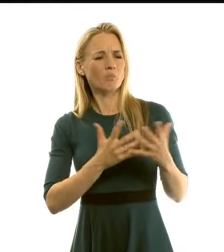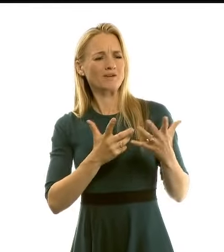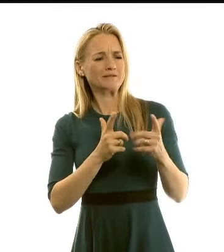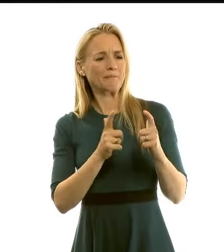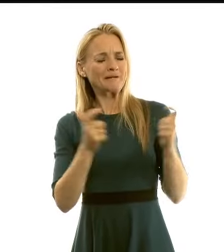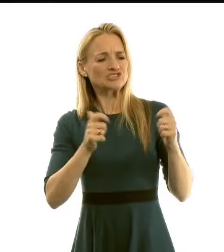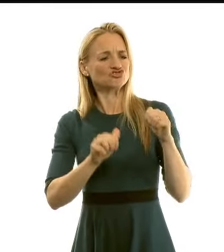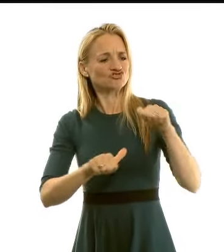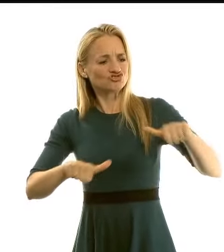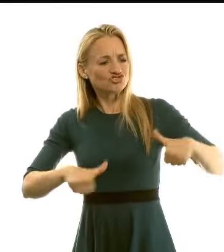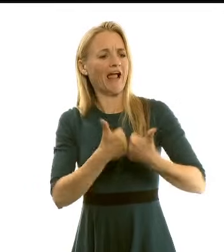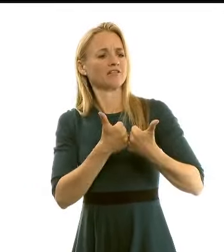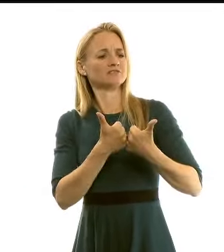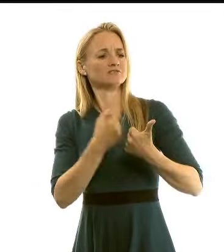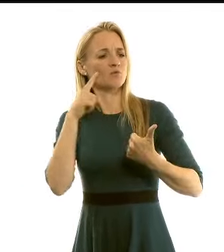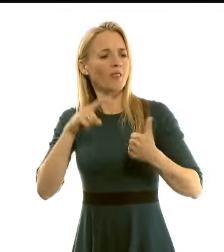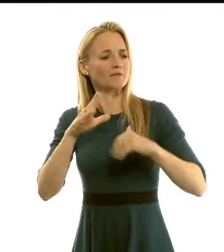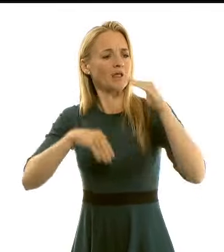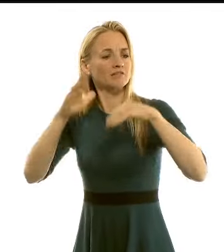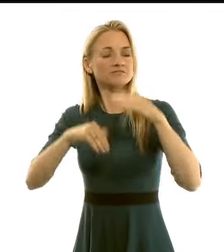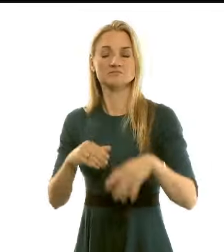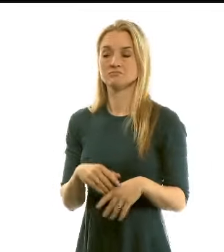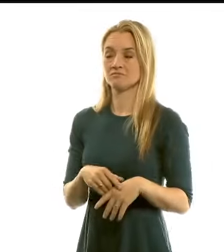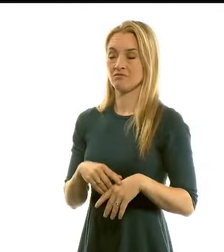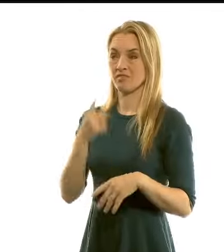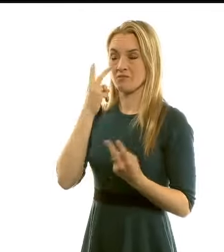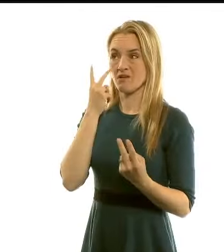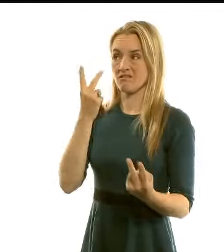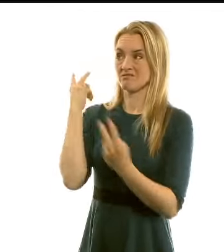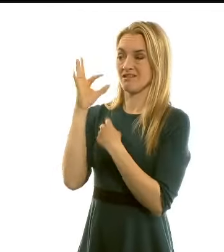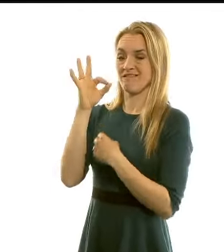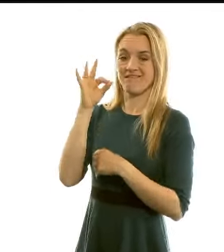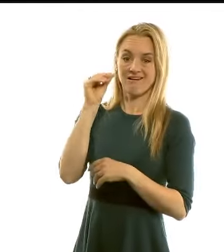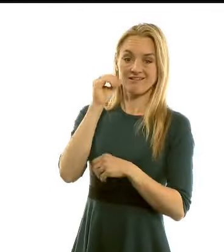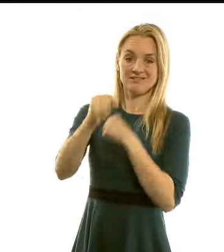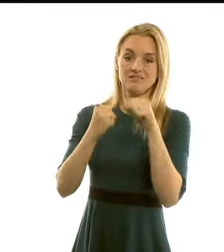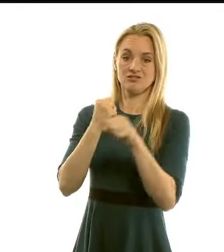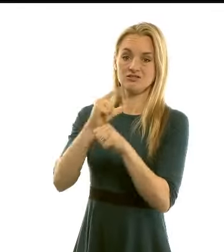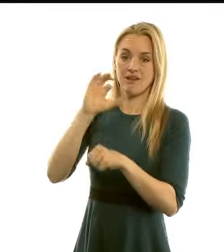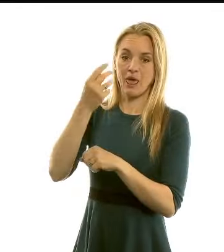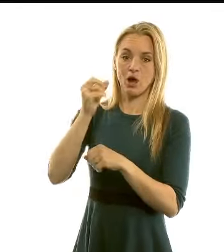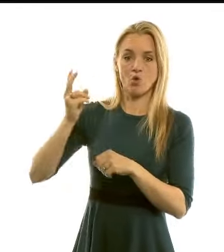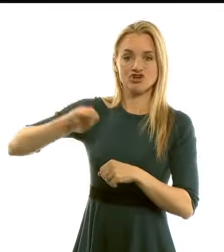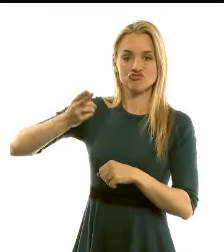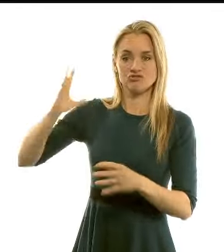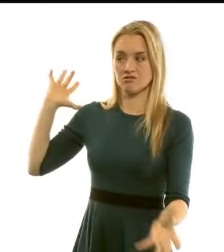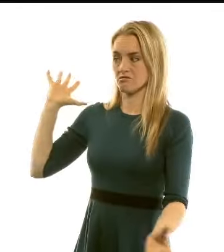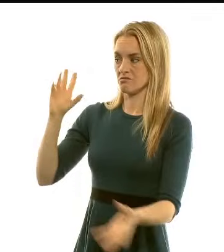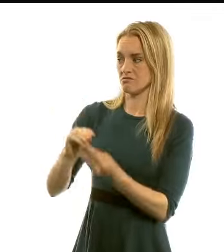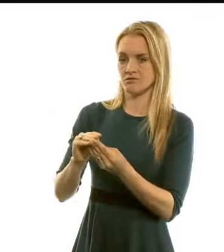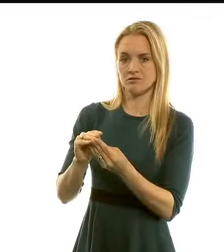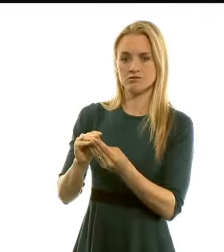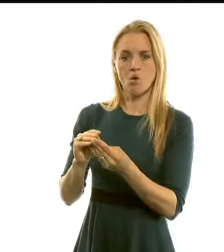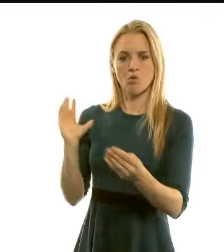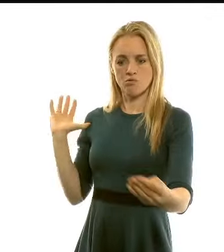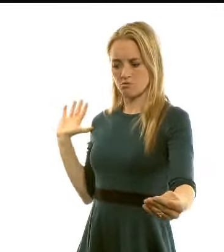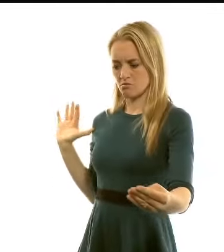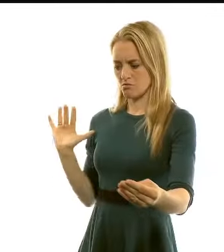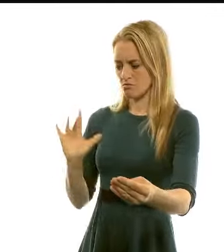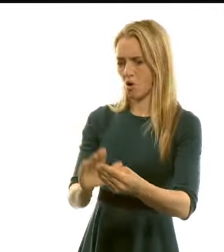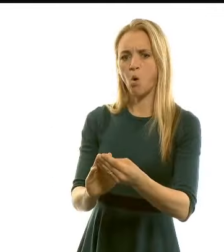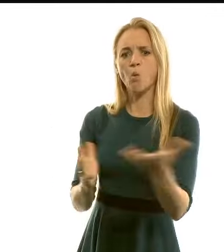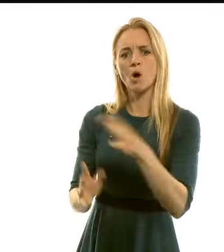like 90 years of Lego history. Yeah. It's like there's so many great themes to choose from, and so we kind of